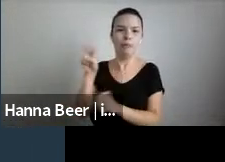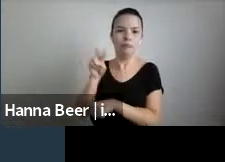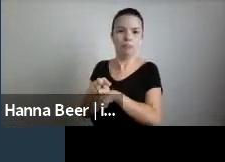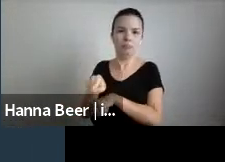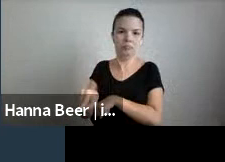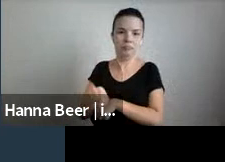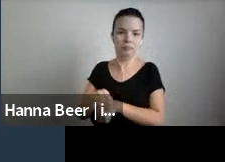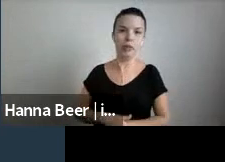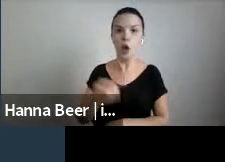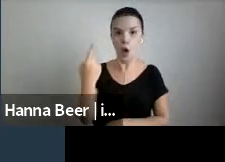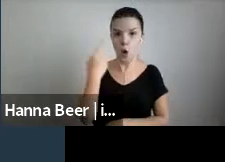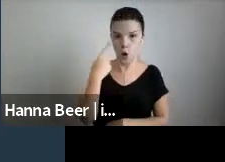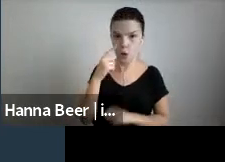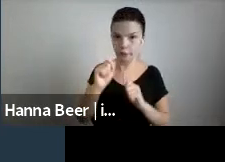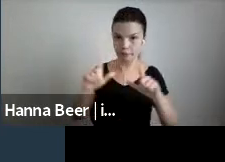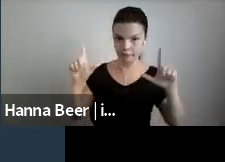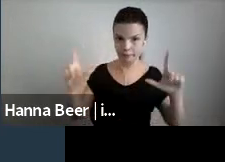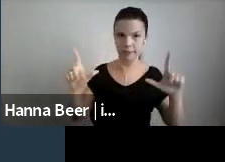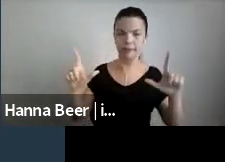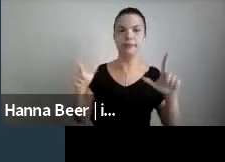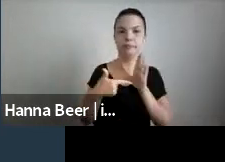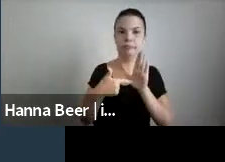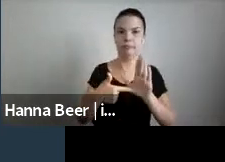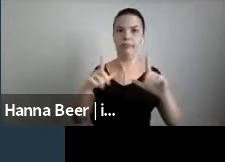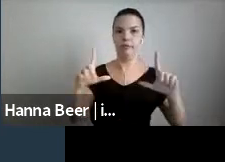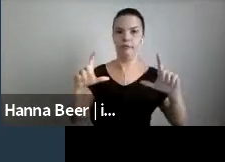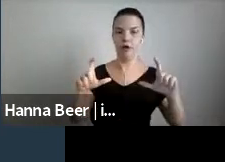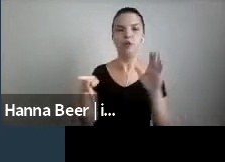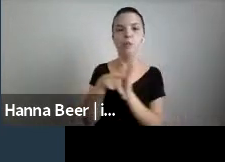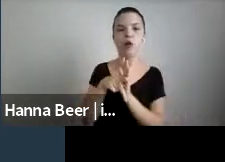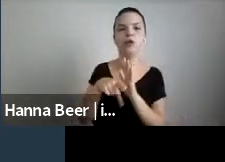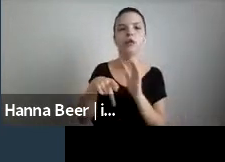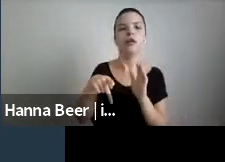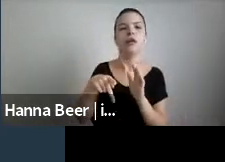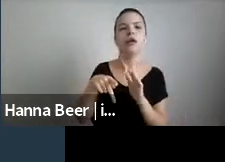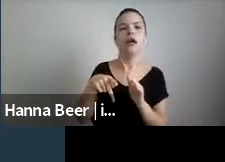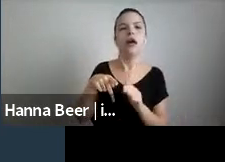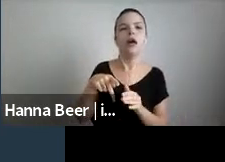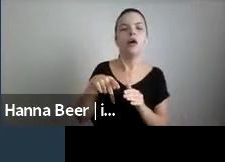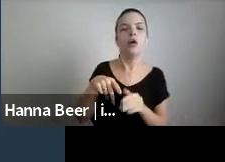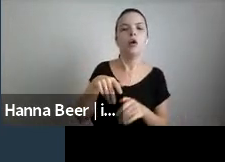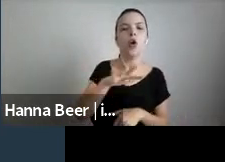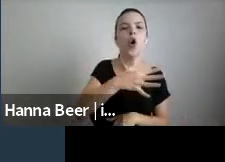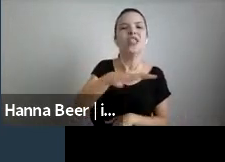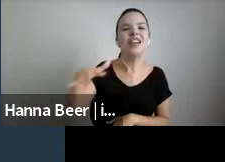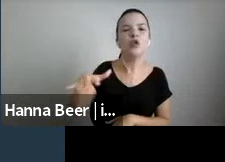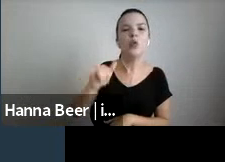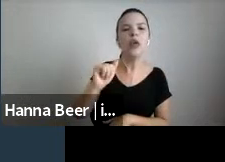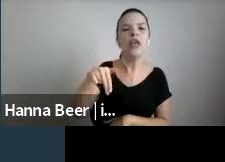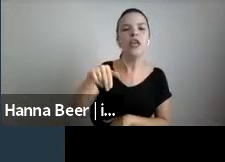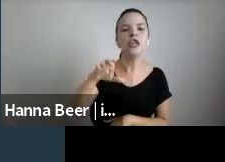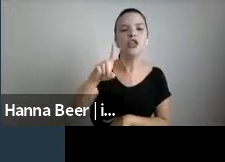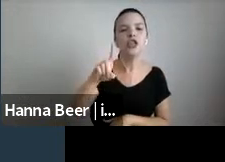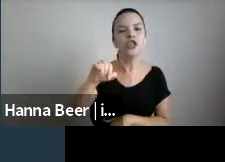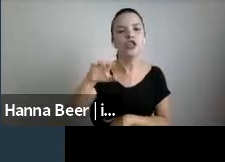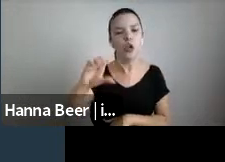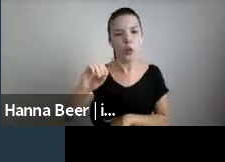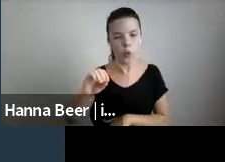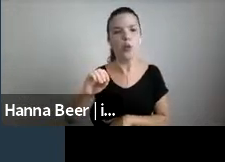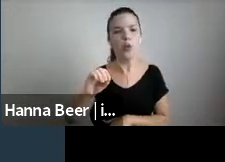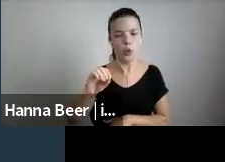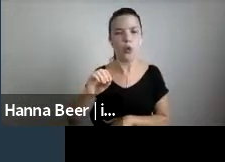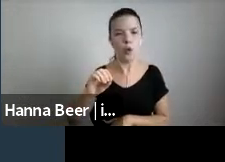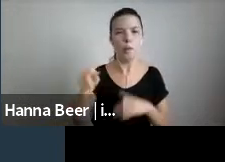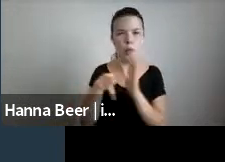This is just an example of what in the Northeast Indian Ocean and Southeast Asian seas. This